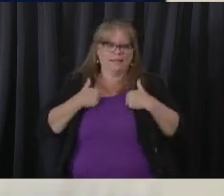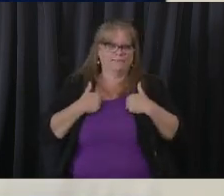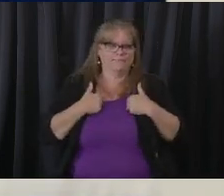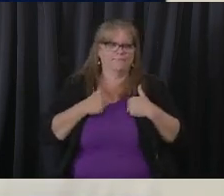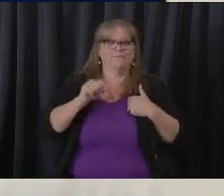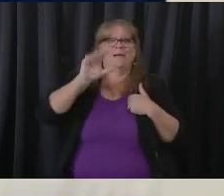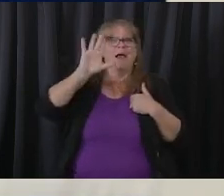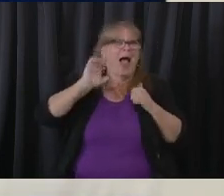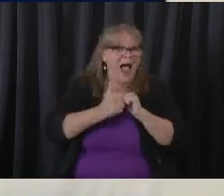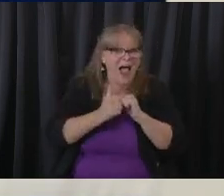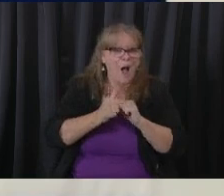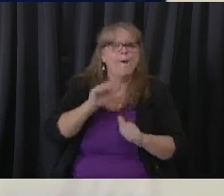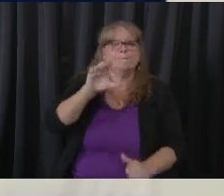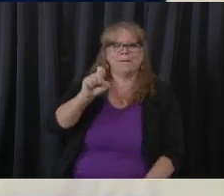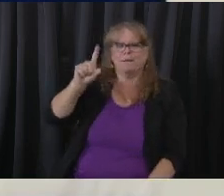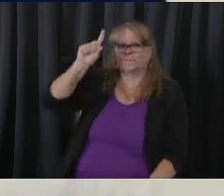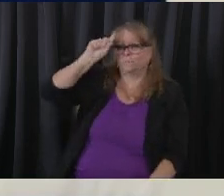through this.